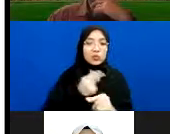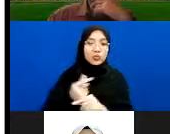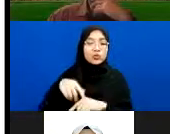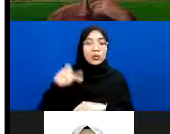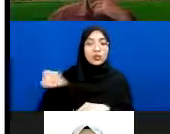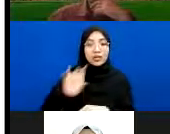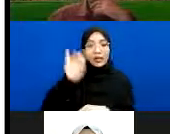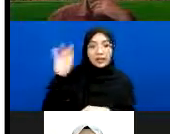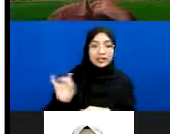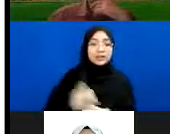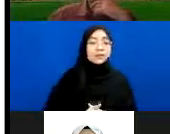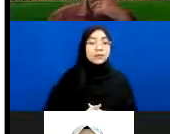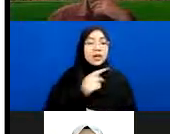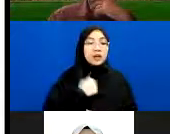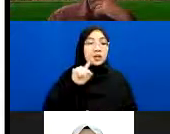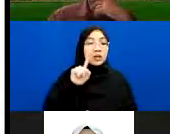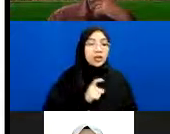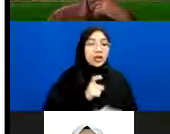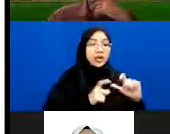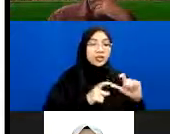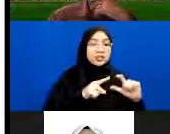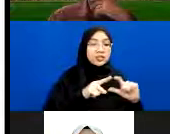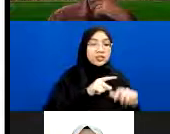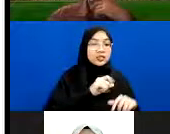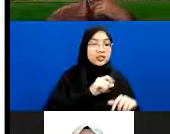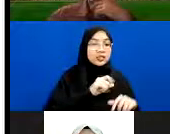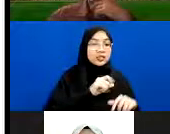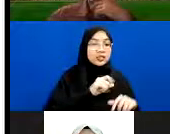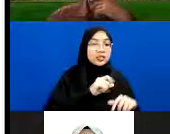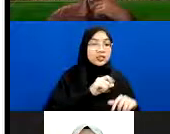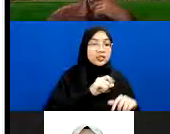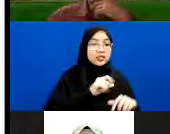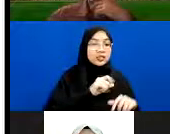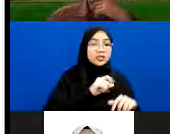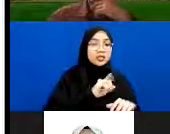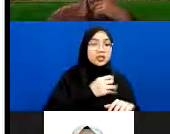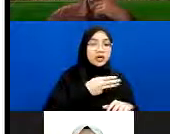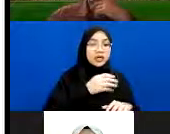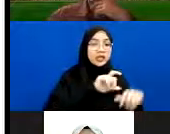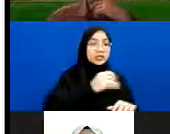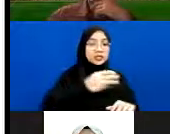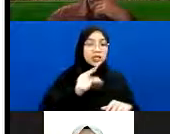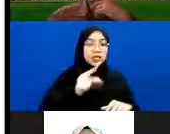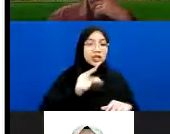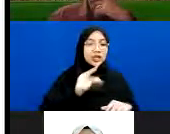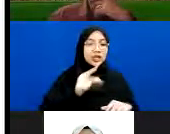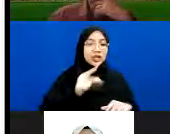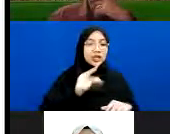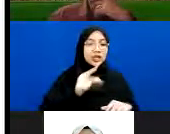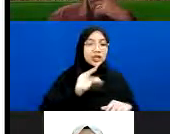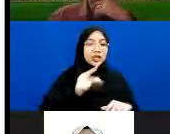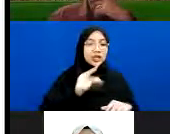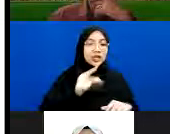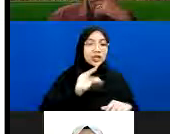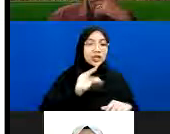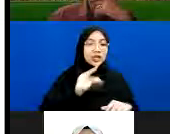Hence, we are using the SACIR scale as it is believed that scaling early